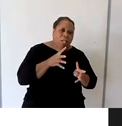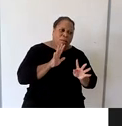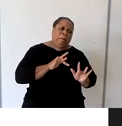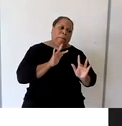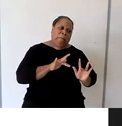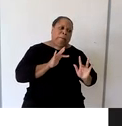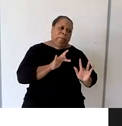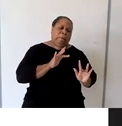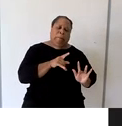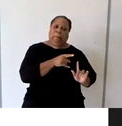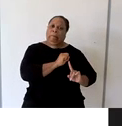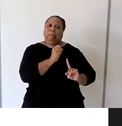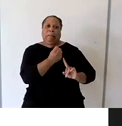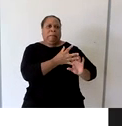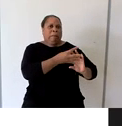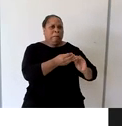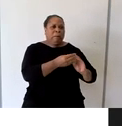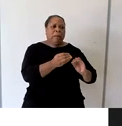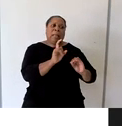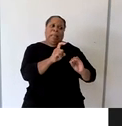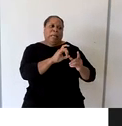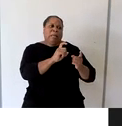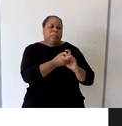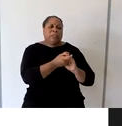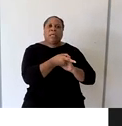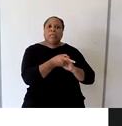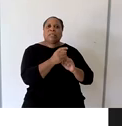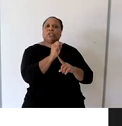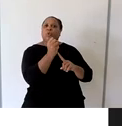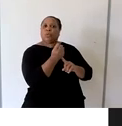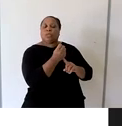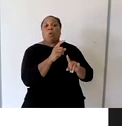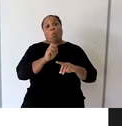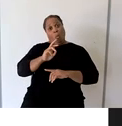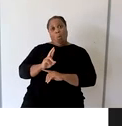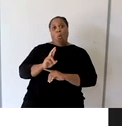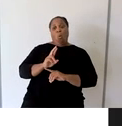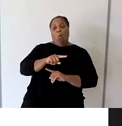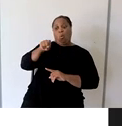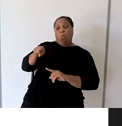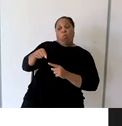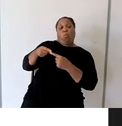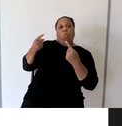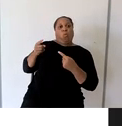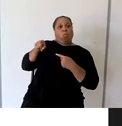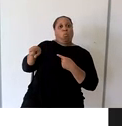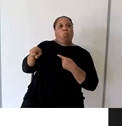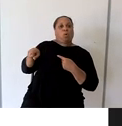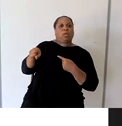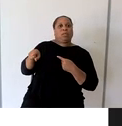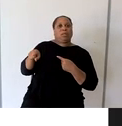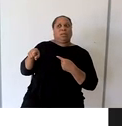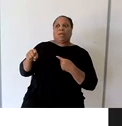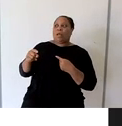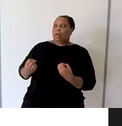situation and make a change in that sense. Or it does the total opposite, and it instills